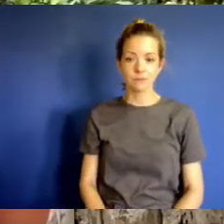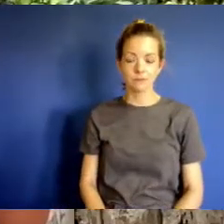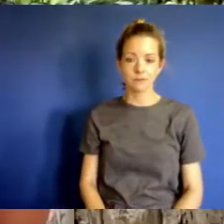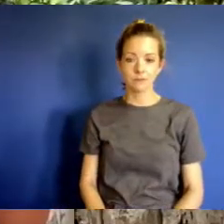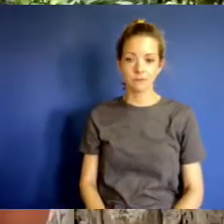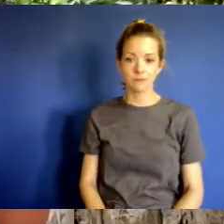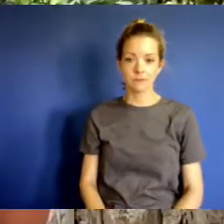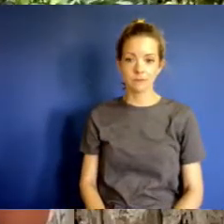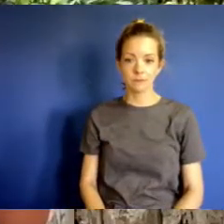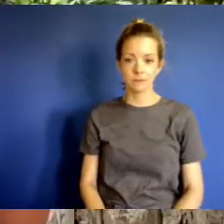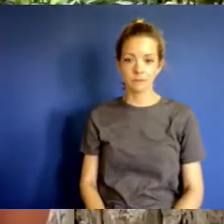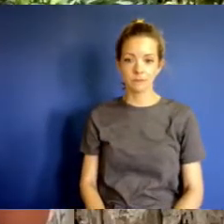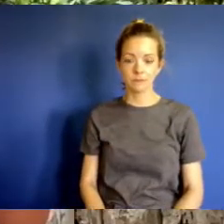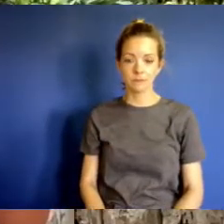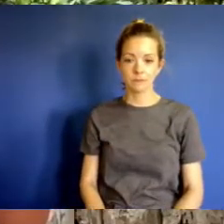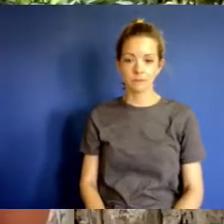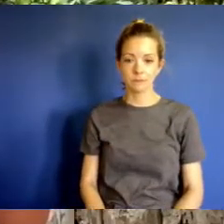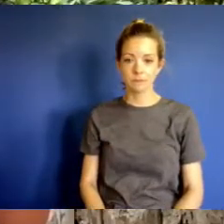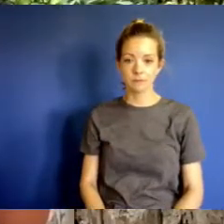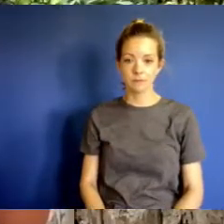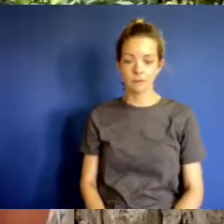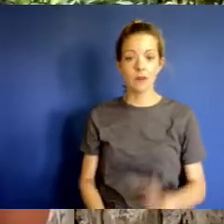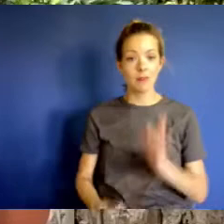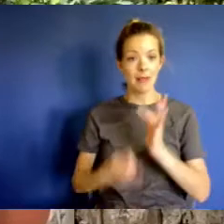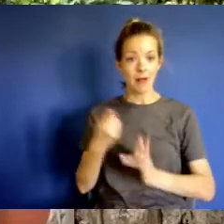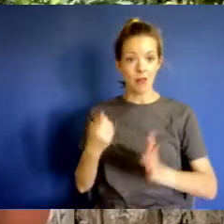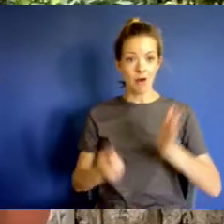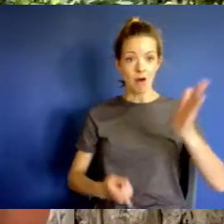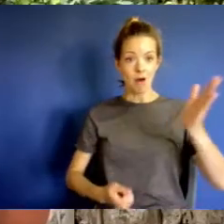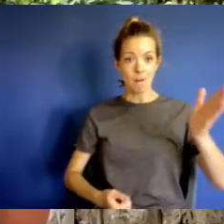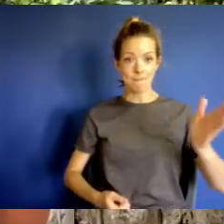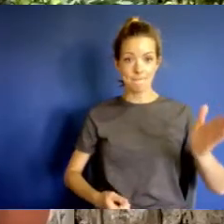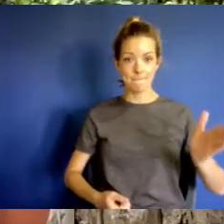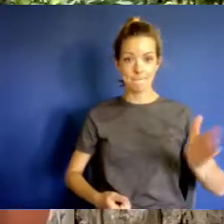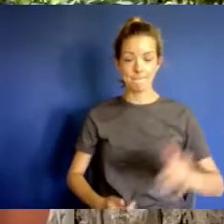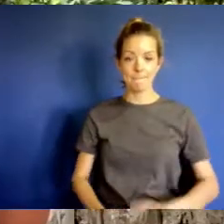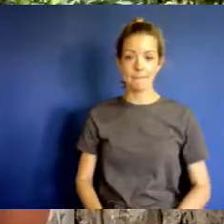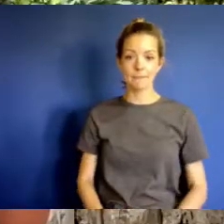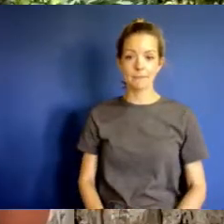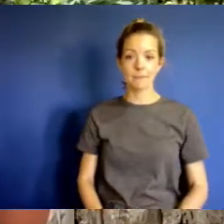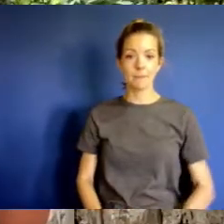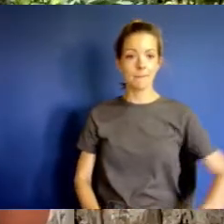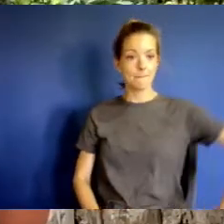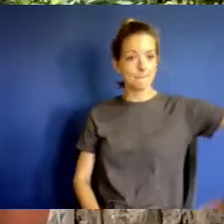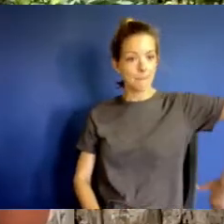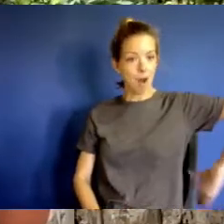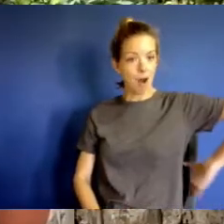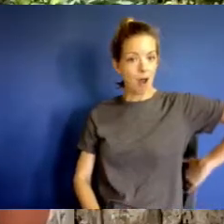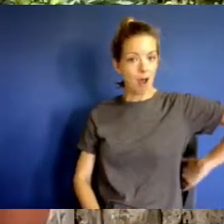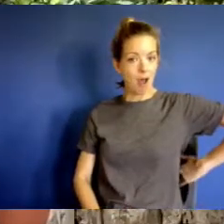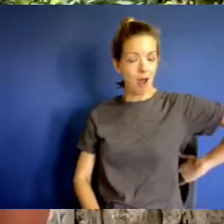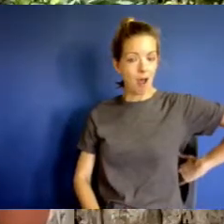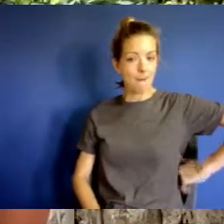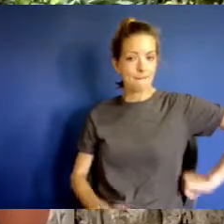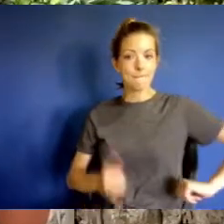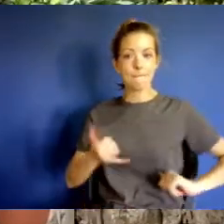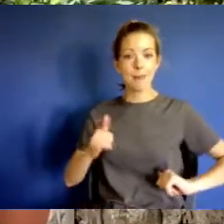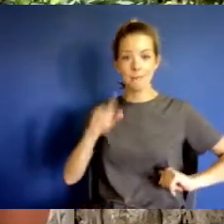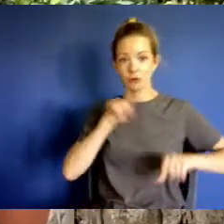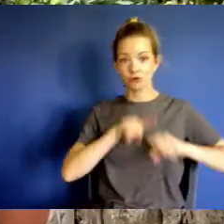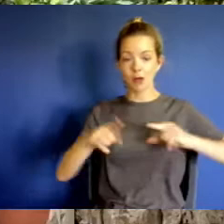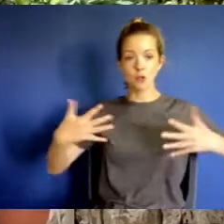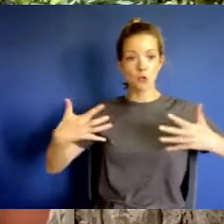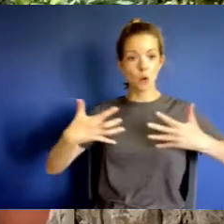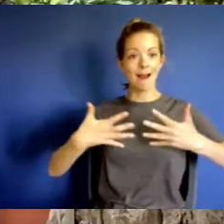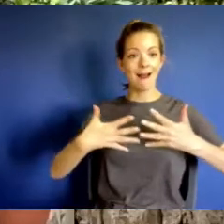behind that bent leg. And then this arm is going to come behind your back,